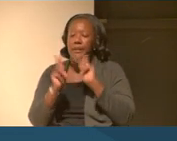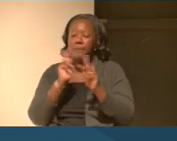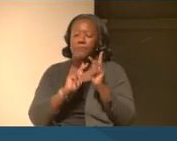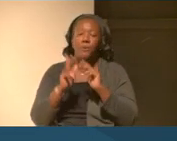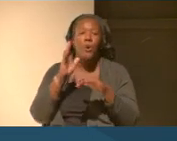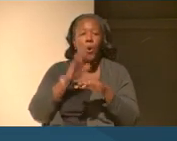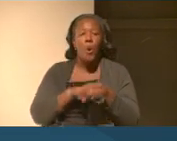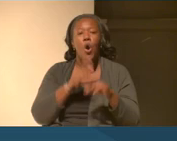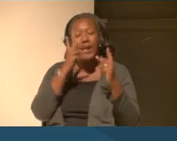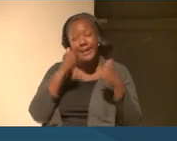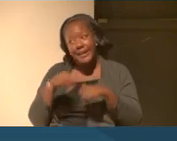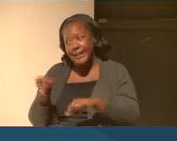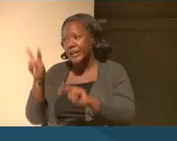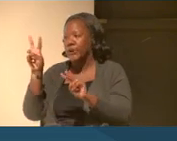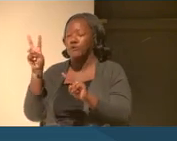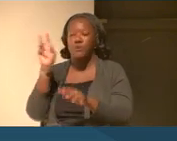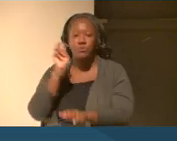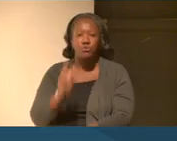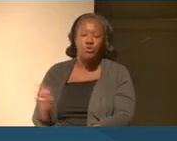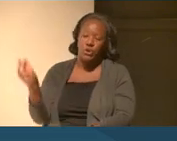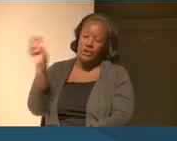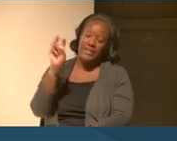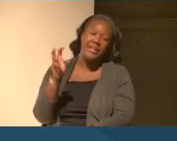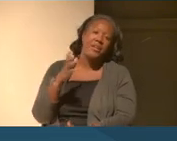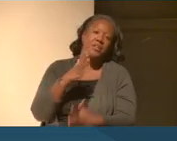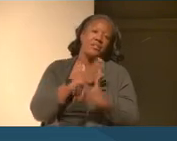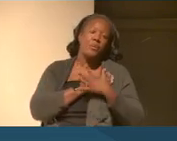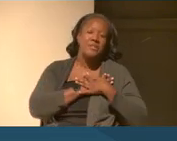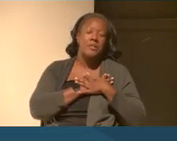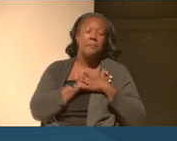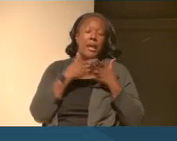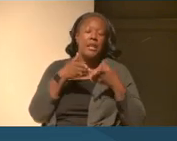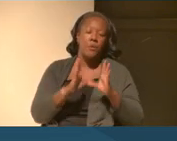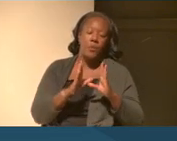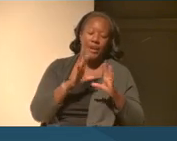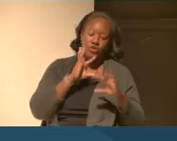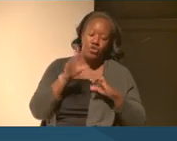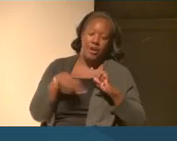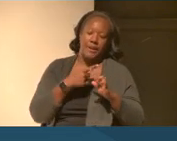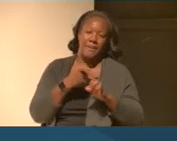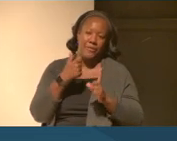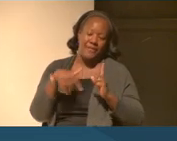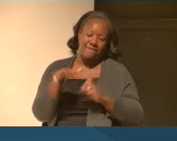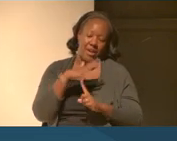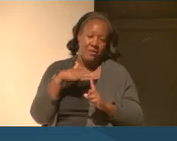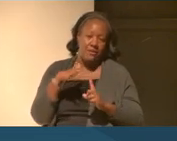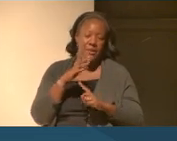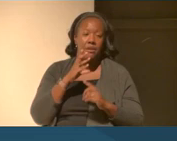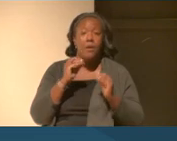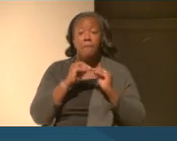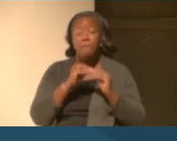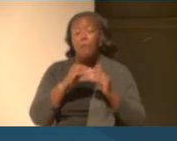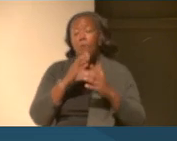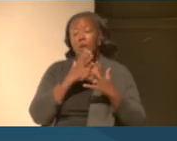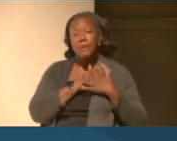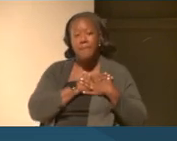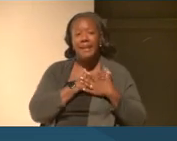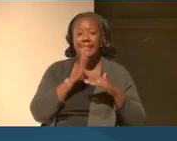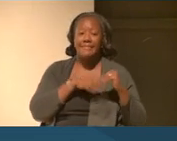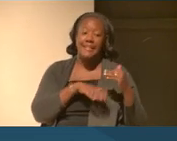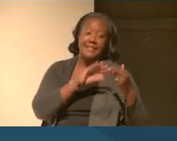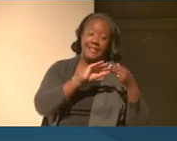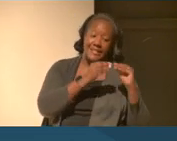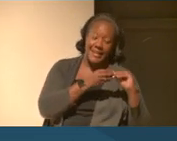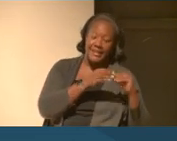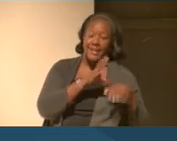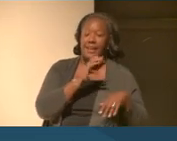hero's journey. And so it's a very compelling way to talk about the environment, much more compelling than data, and much more compelling than just drowning people with statistics